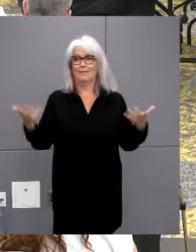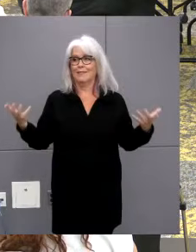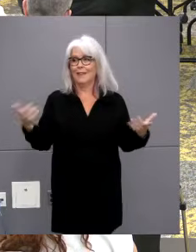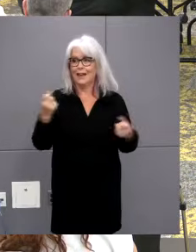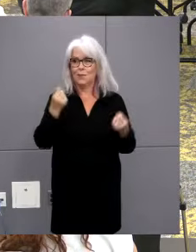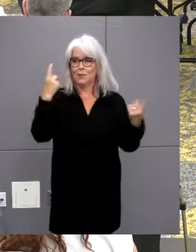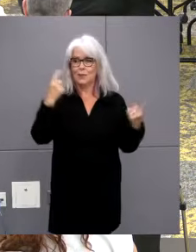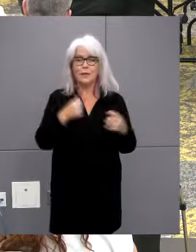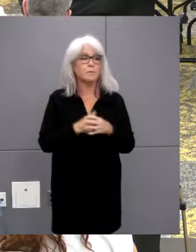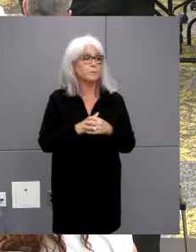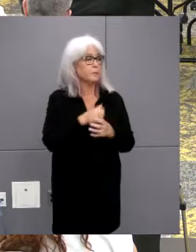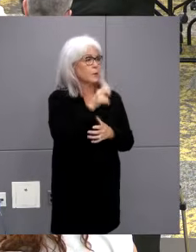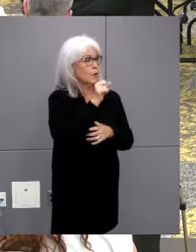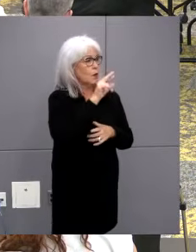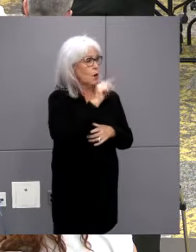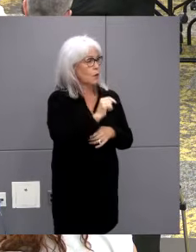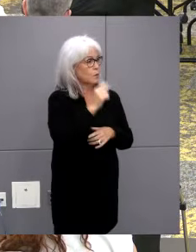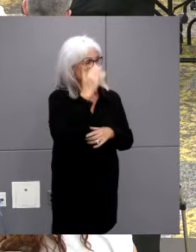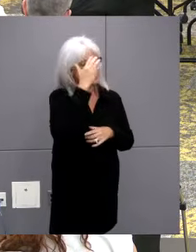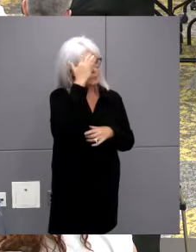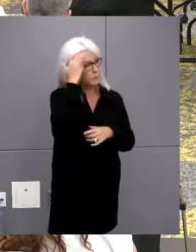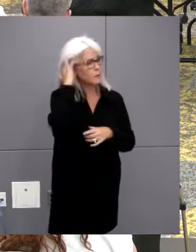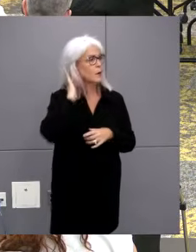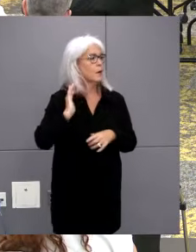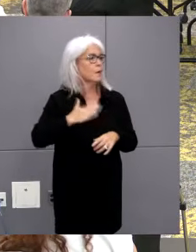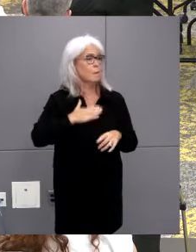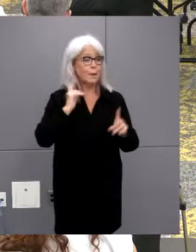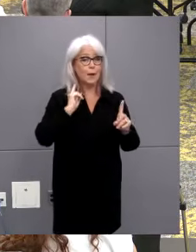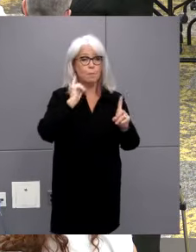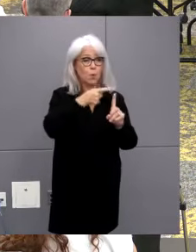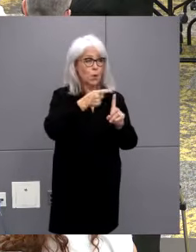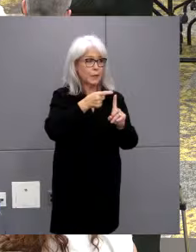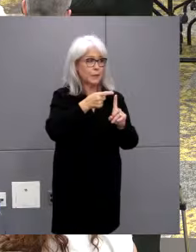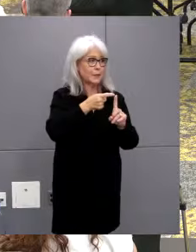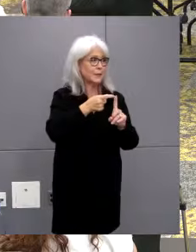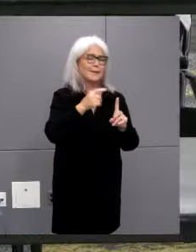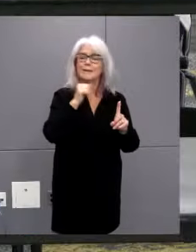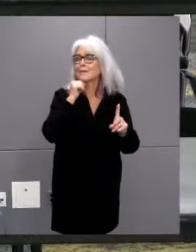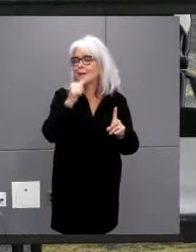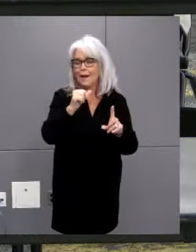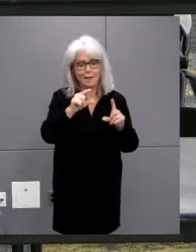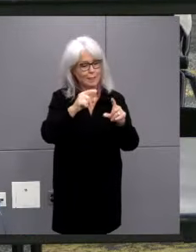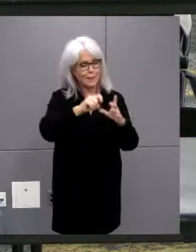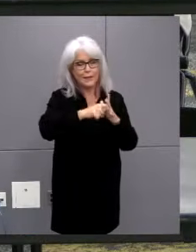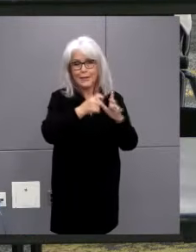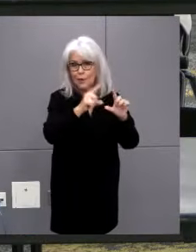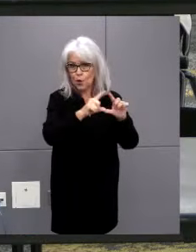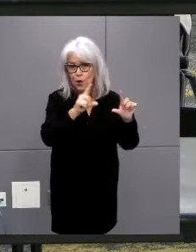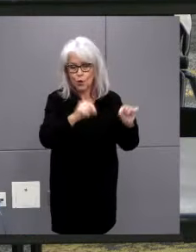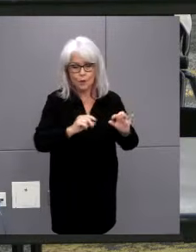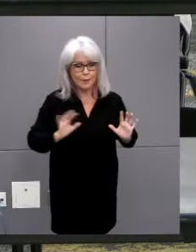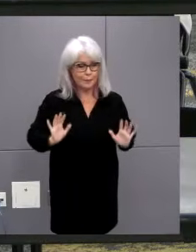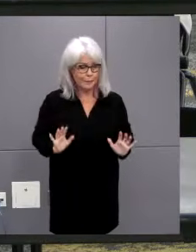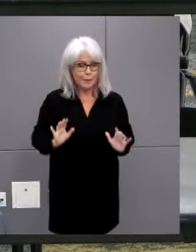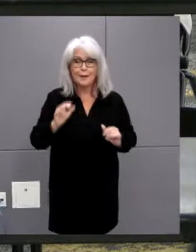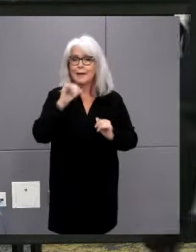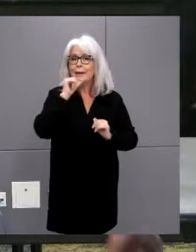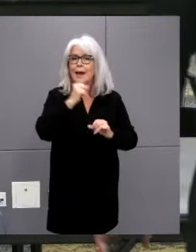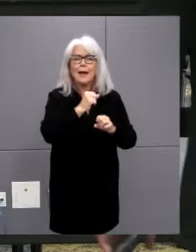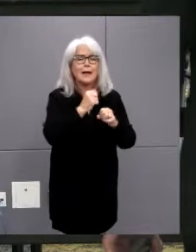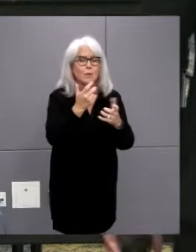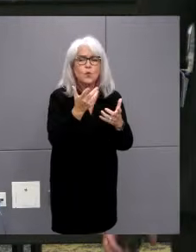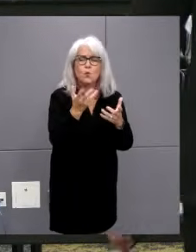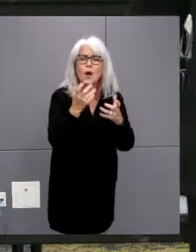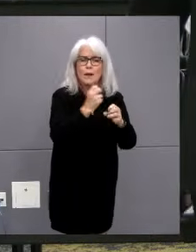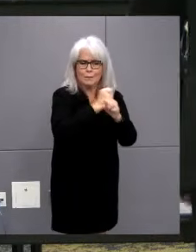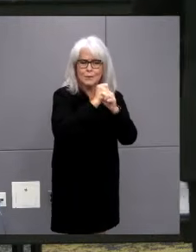Art? Yeah. My point of contention is not the key card. It's not that there's security measures in